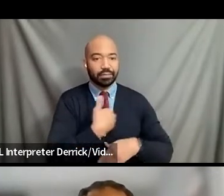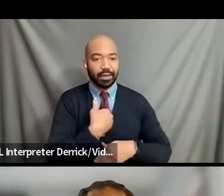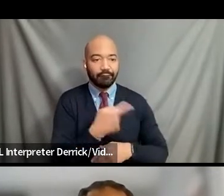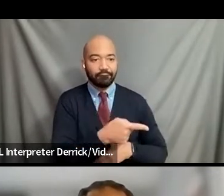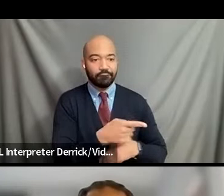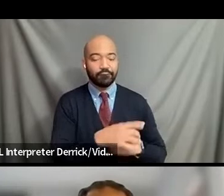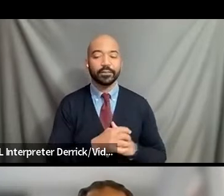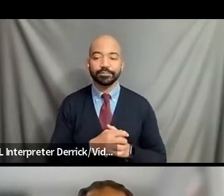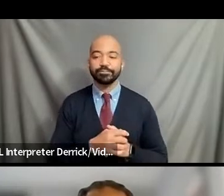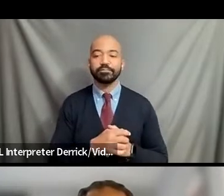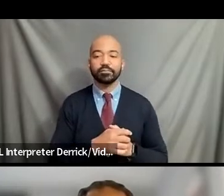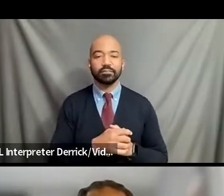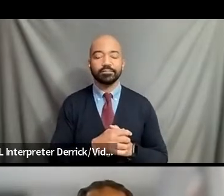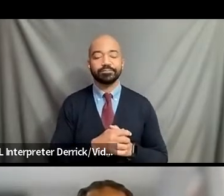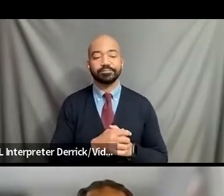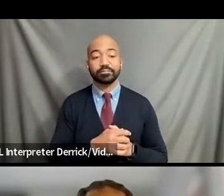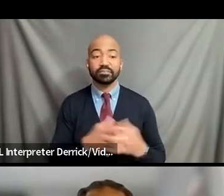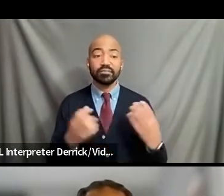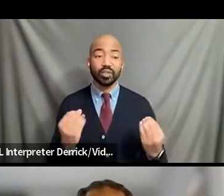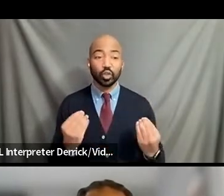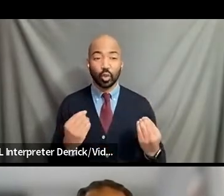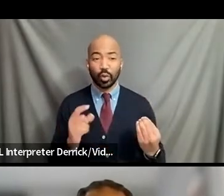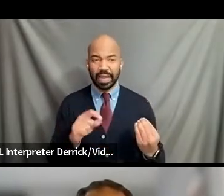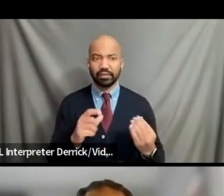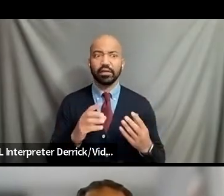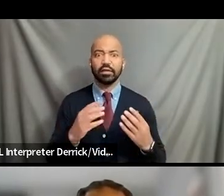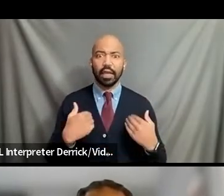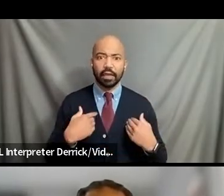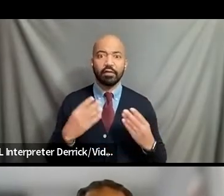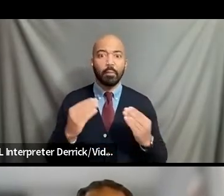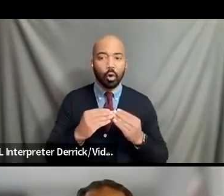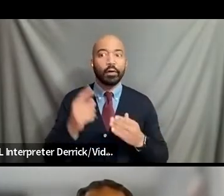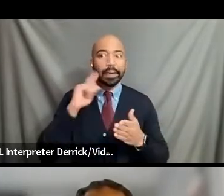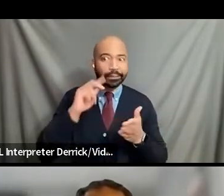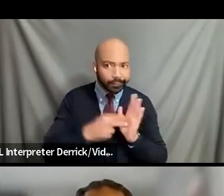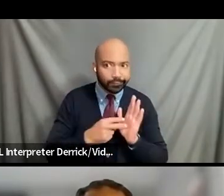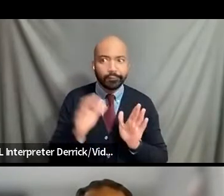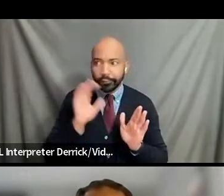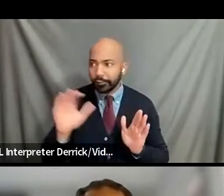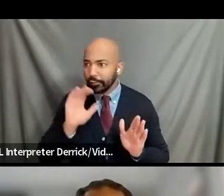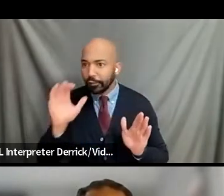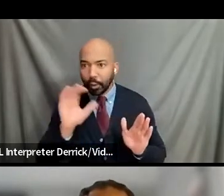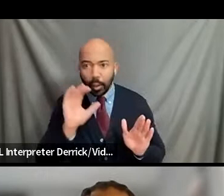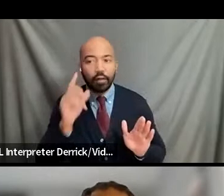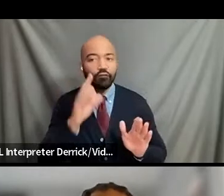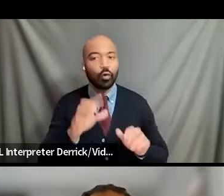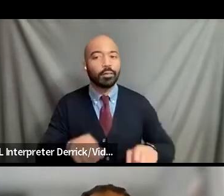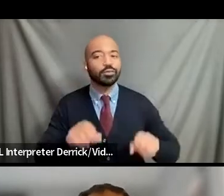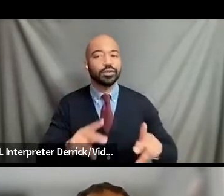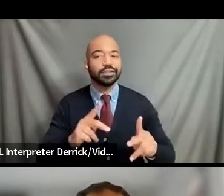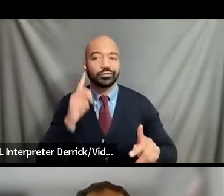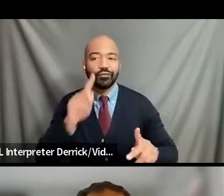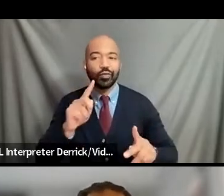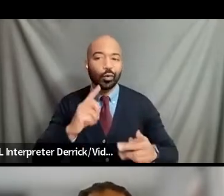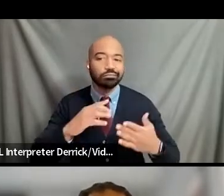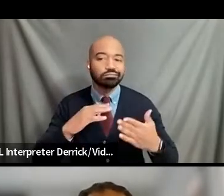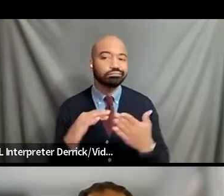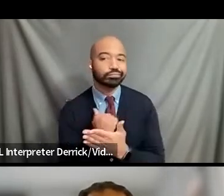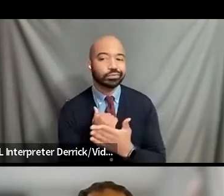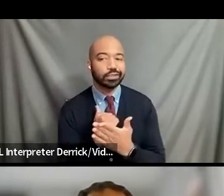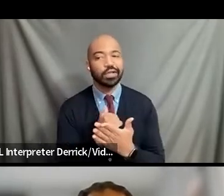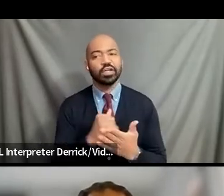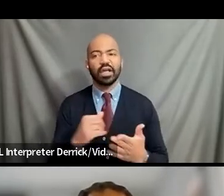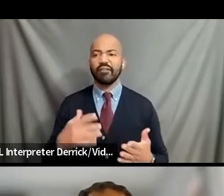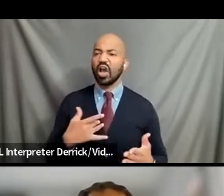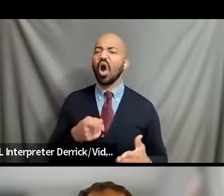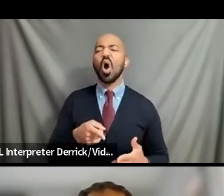campus rather. And so you have to be even more intentional about seeking out, spaces that are going to remind you a little bit more of